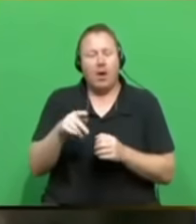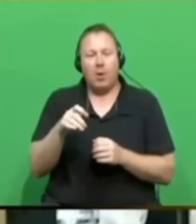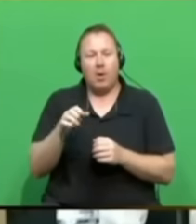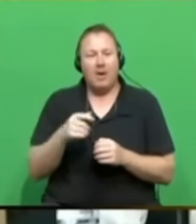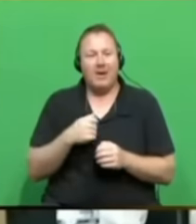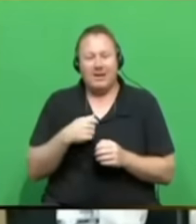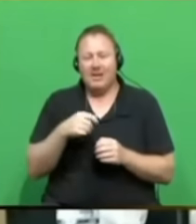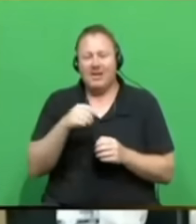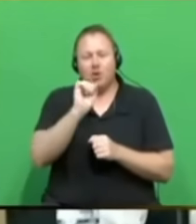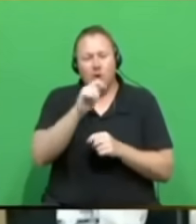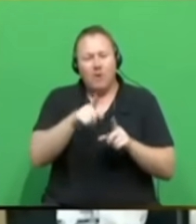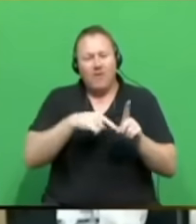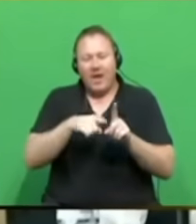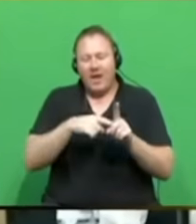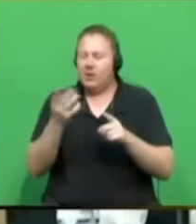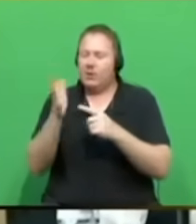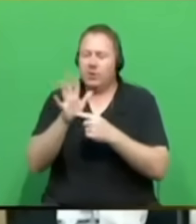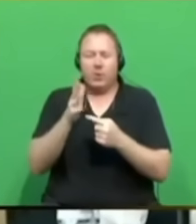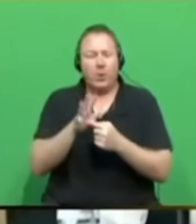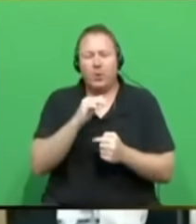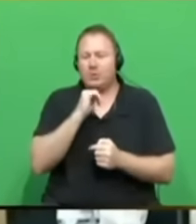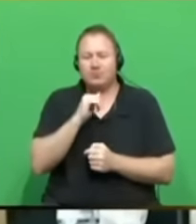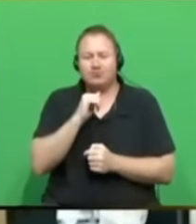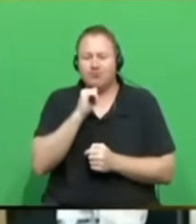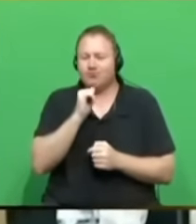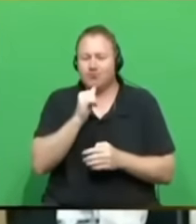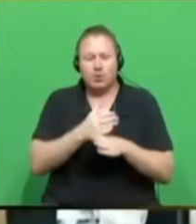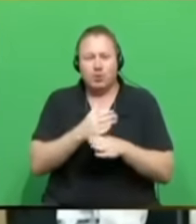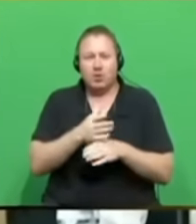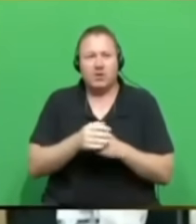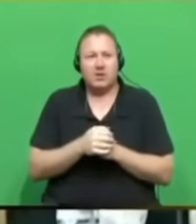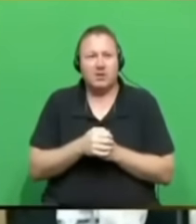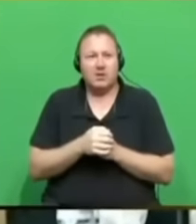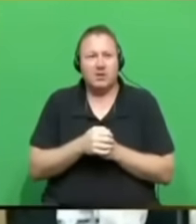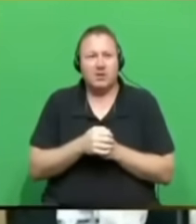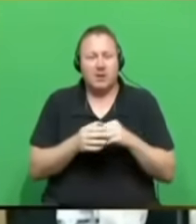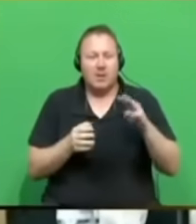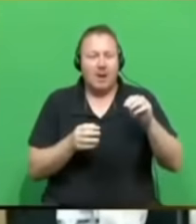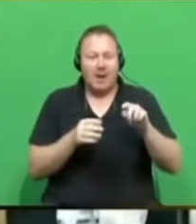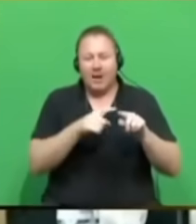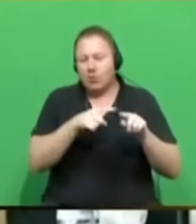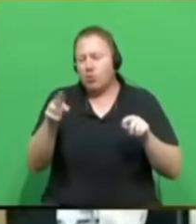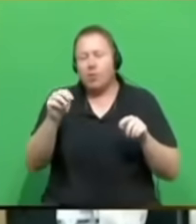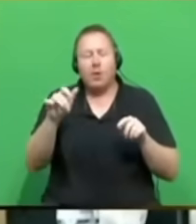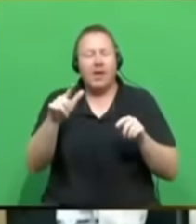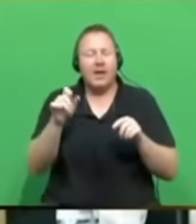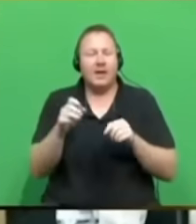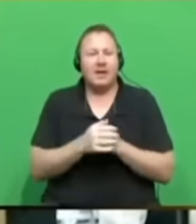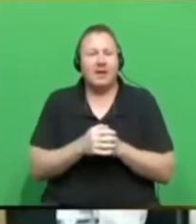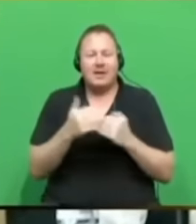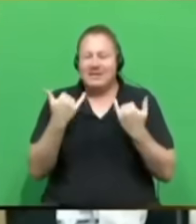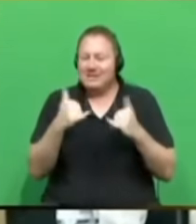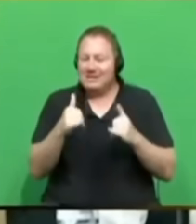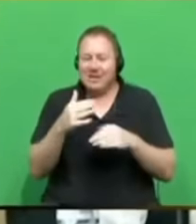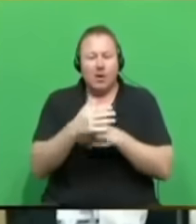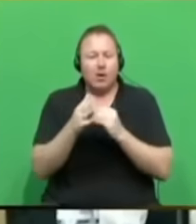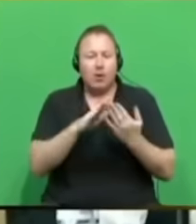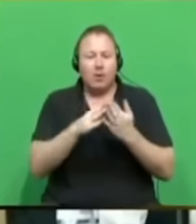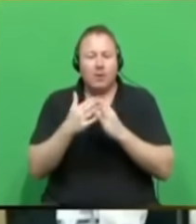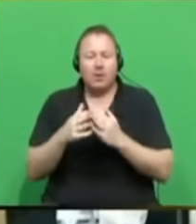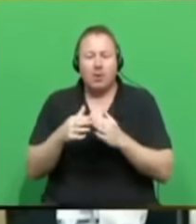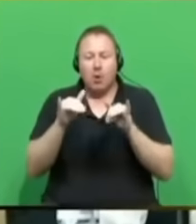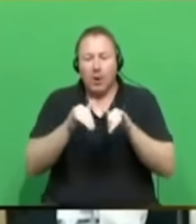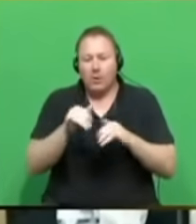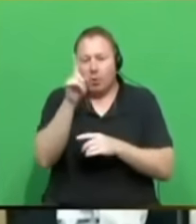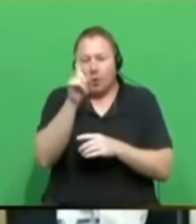who come there. In Polokwane today, from Radikhale to Muleji, we still have communities that must wait once